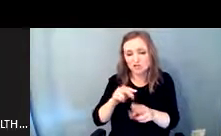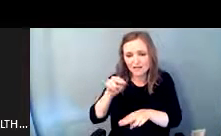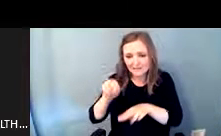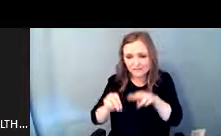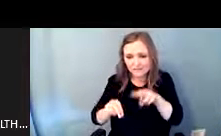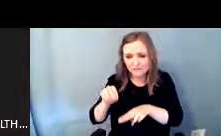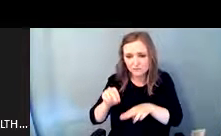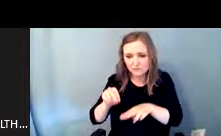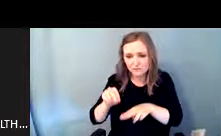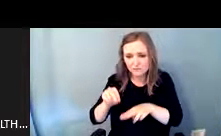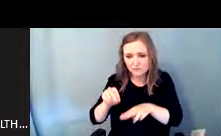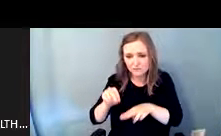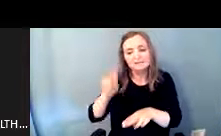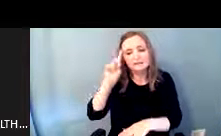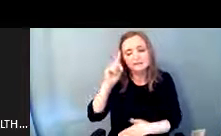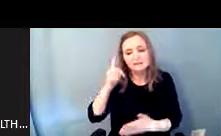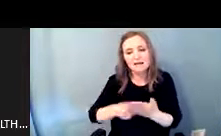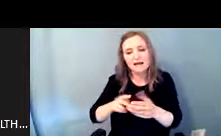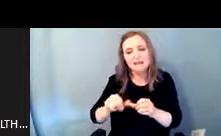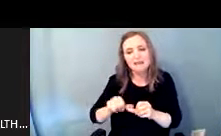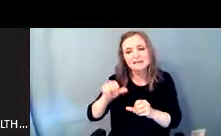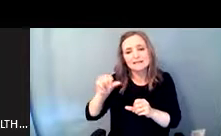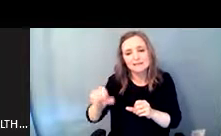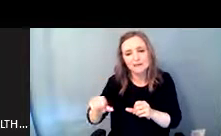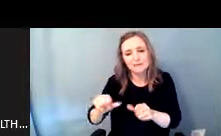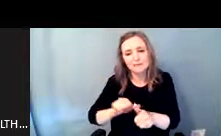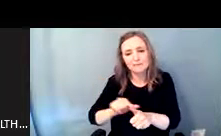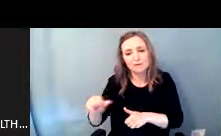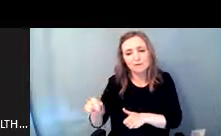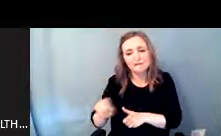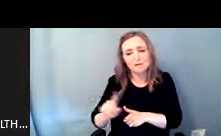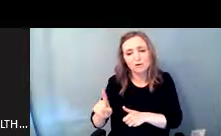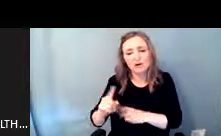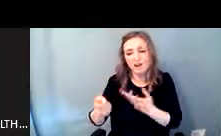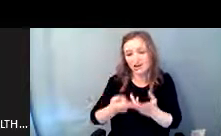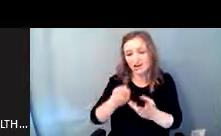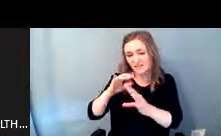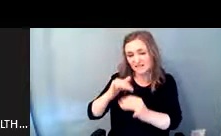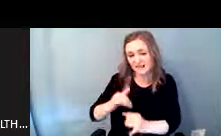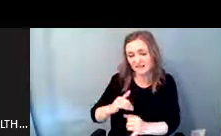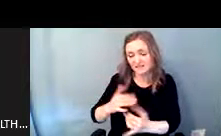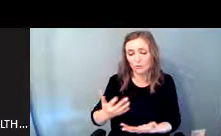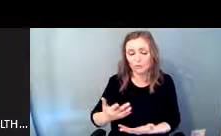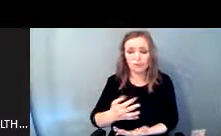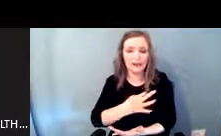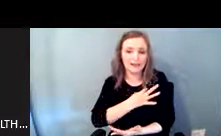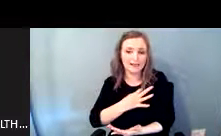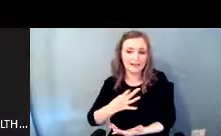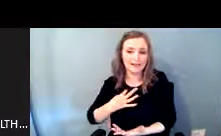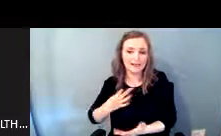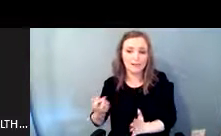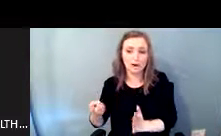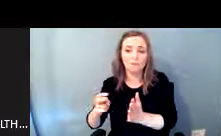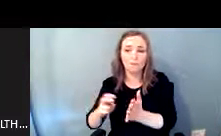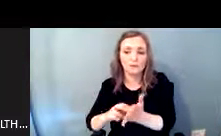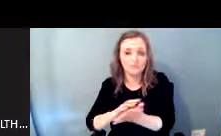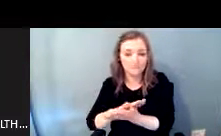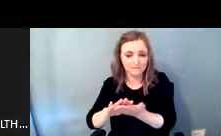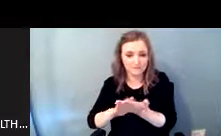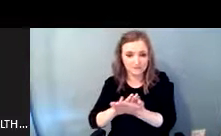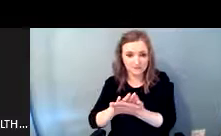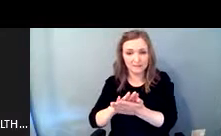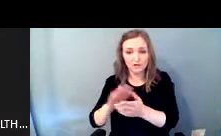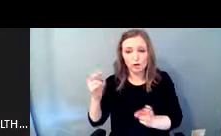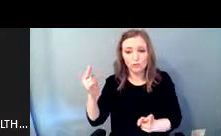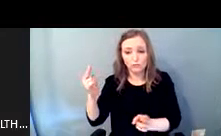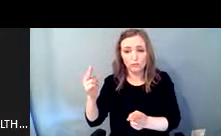which might be another test, or it might be a clinic appointment. And again, it just helps to reduce those bottlenecks